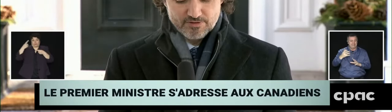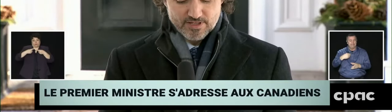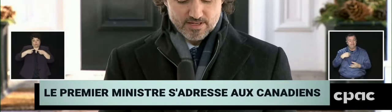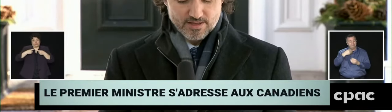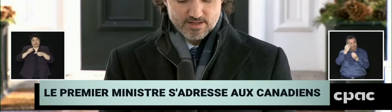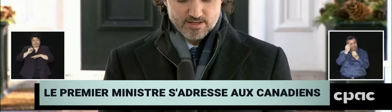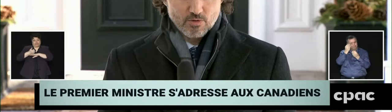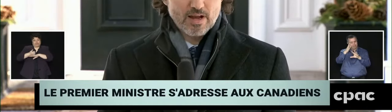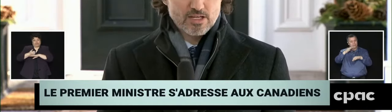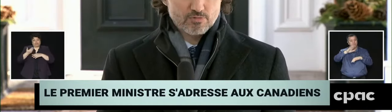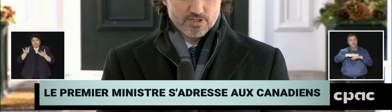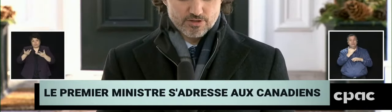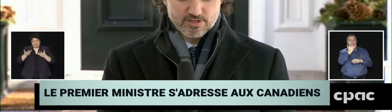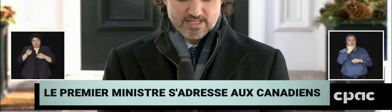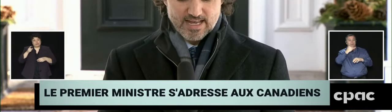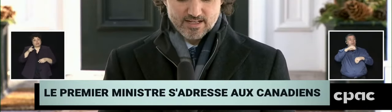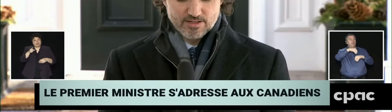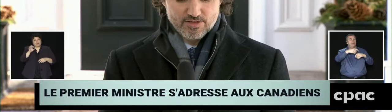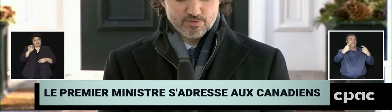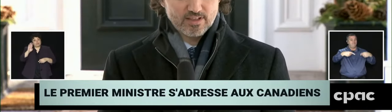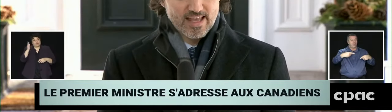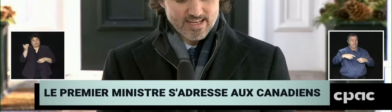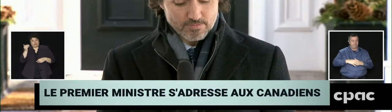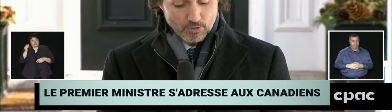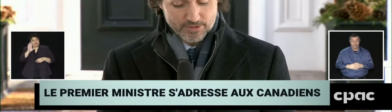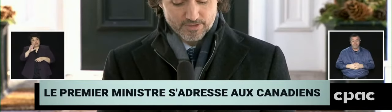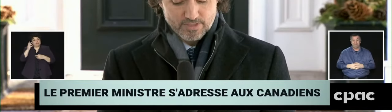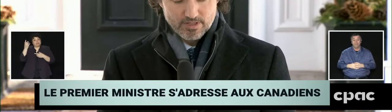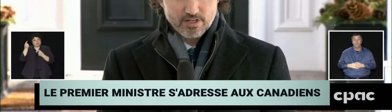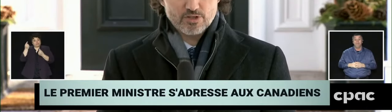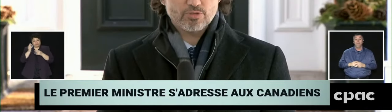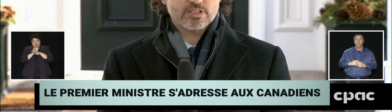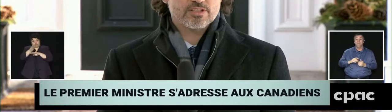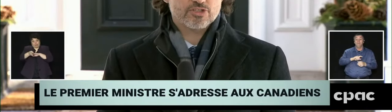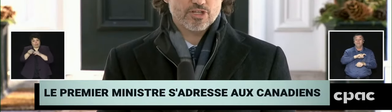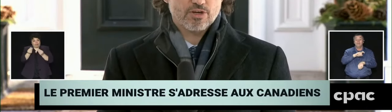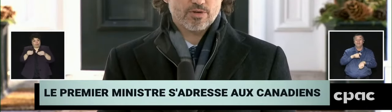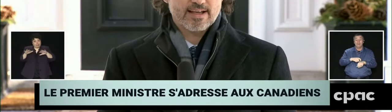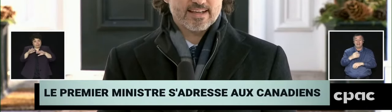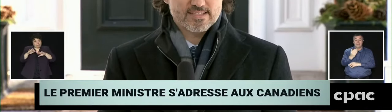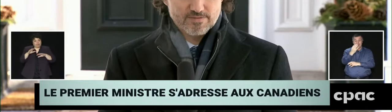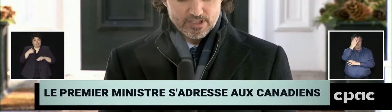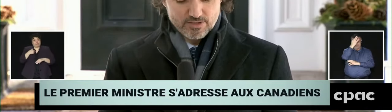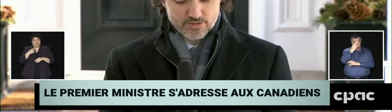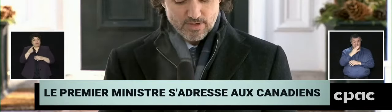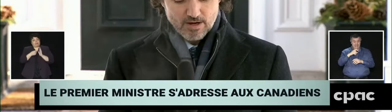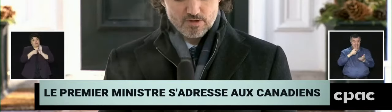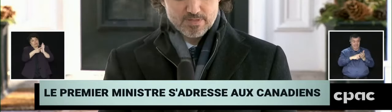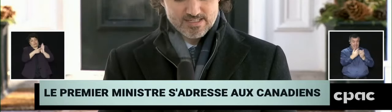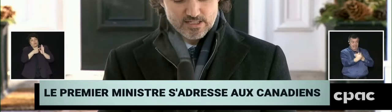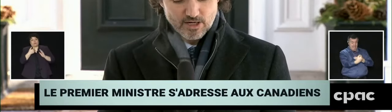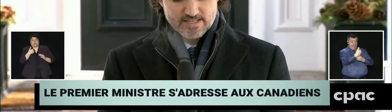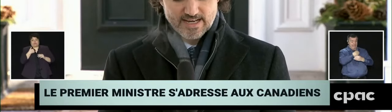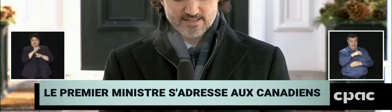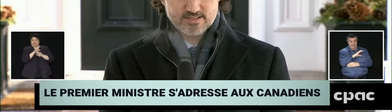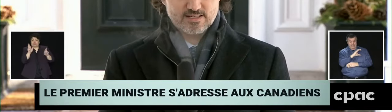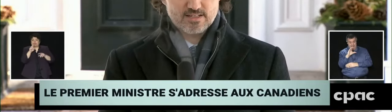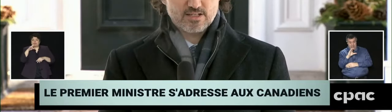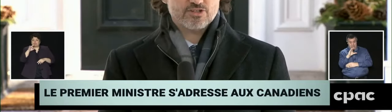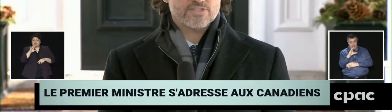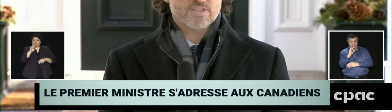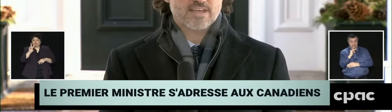February 15th, when you return to Canada through a land border, you'll need to show a 72-hour PCR